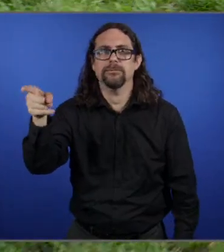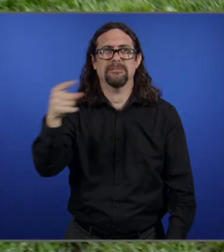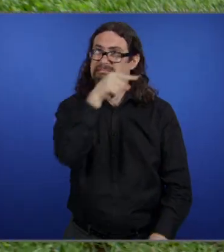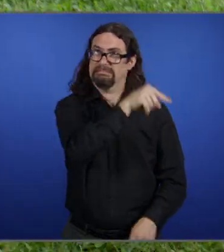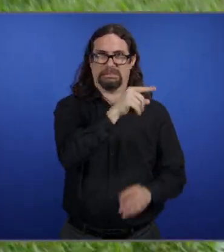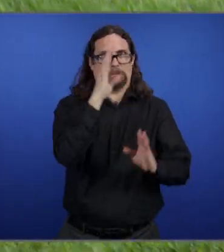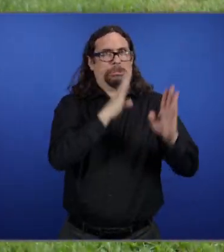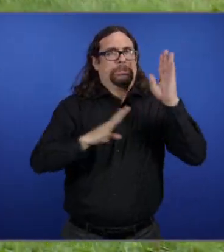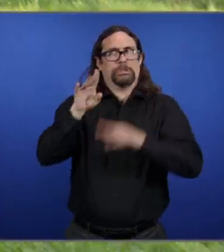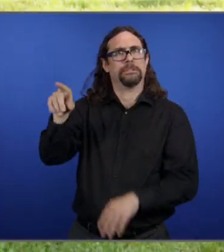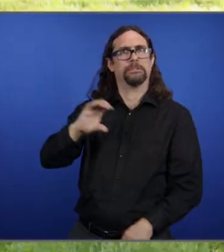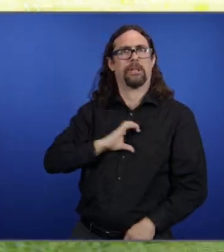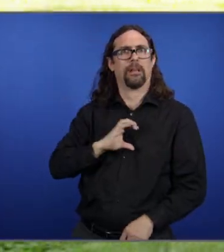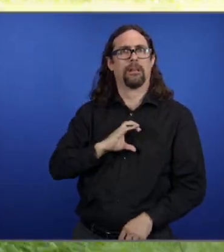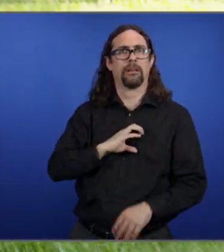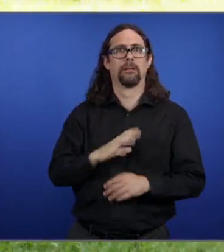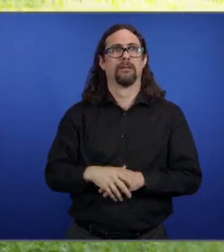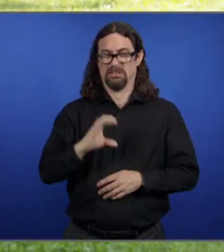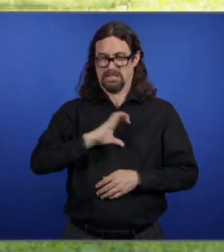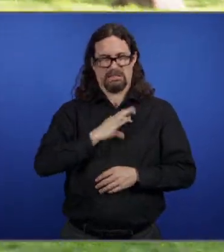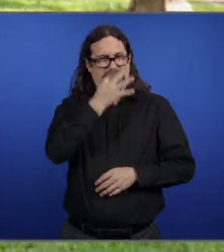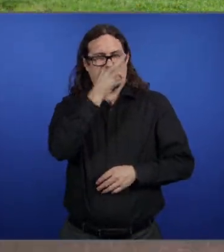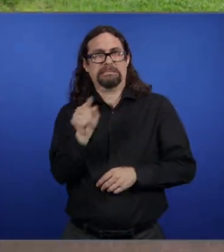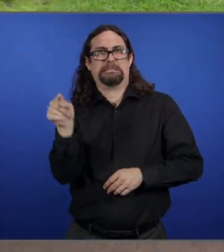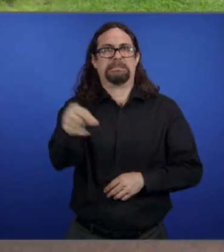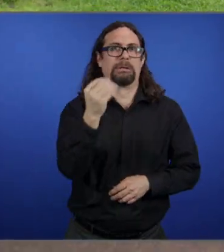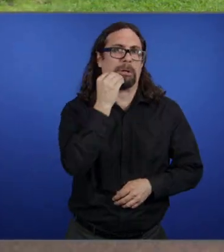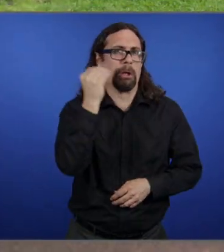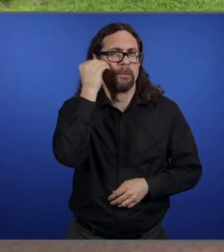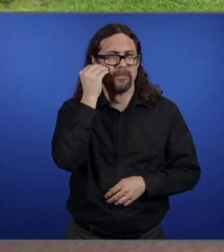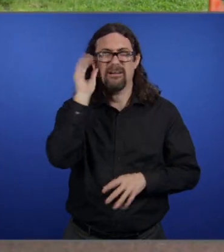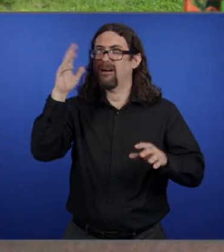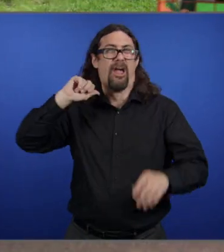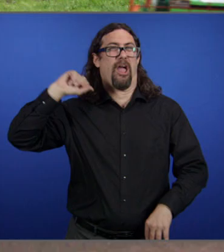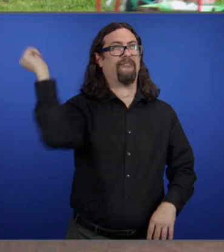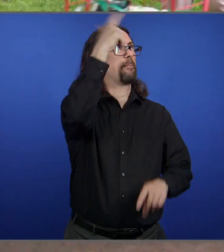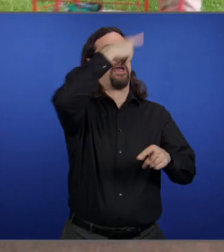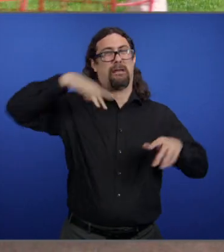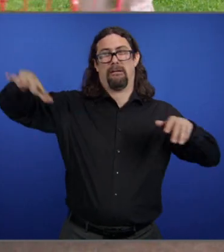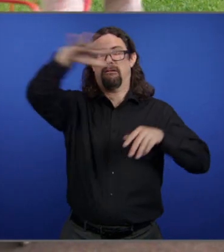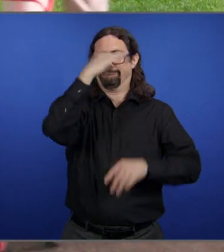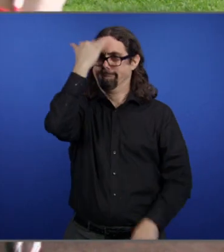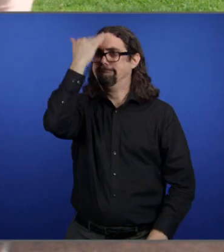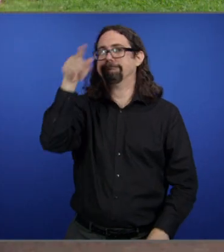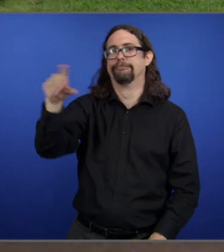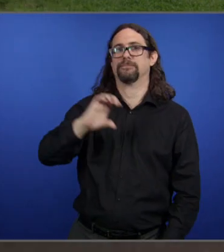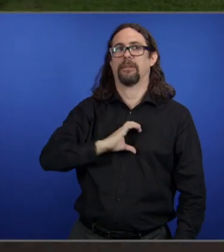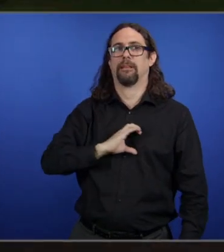on the go, volunteering at her church, helping at the senior center. I get tired just hearing what she does each day.